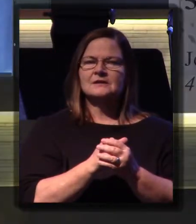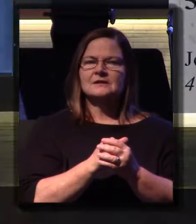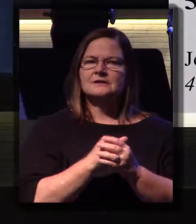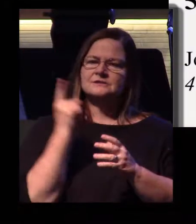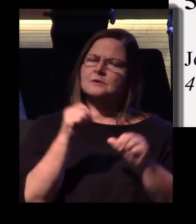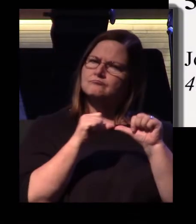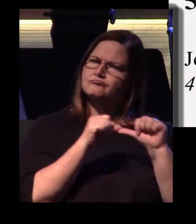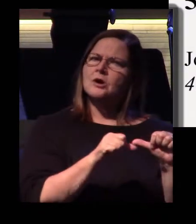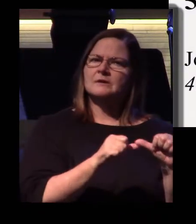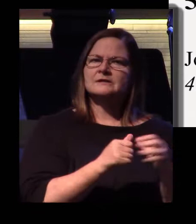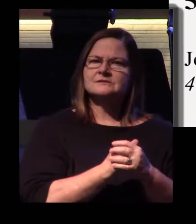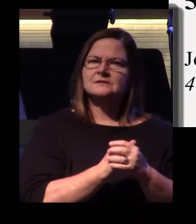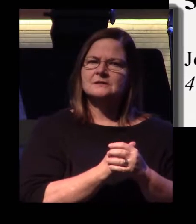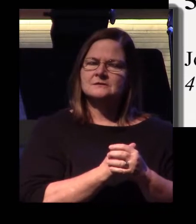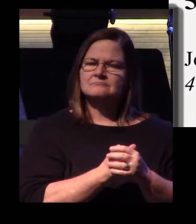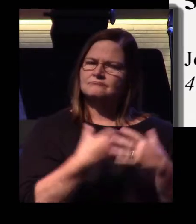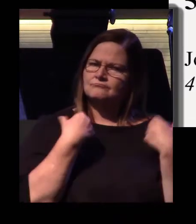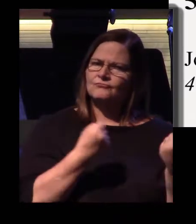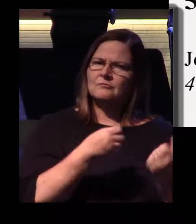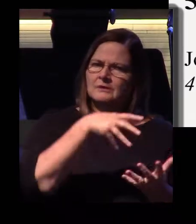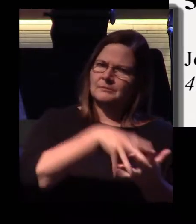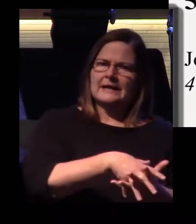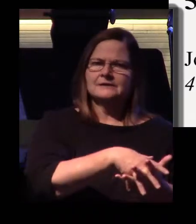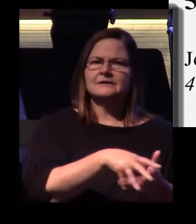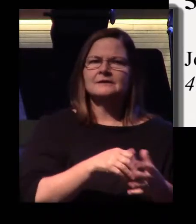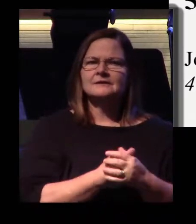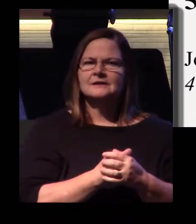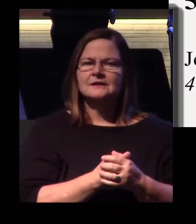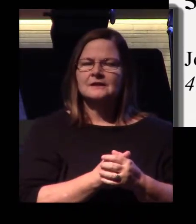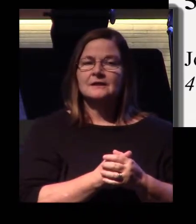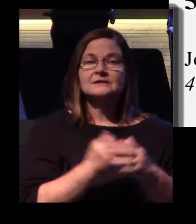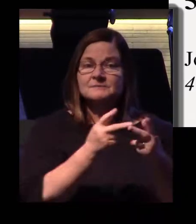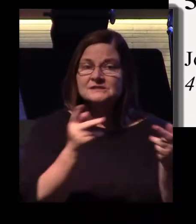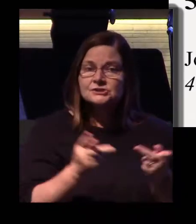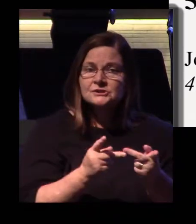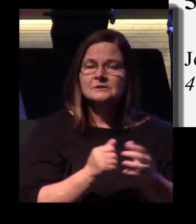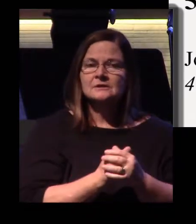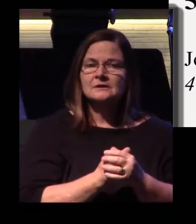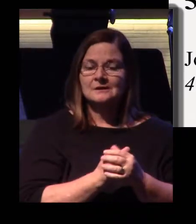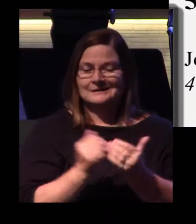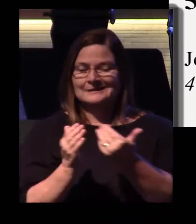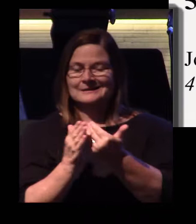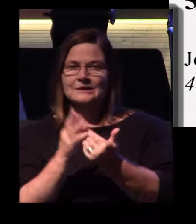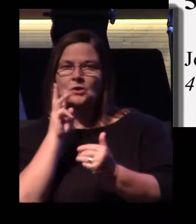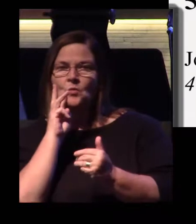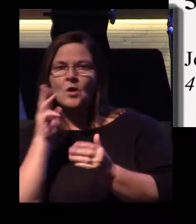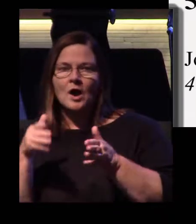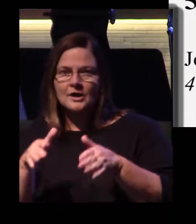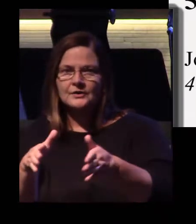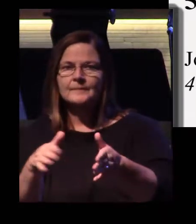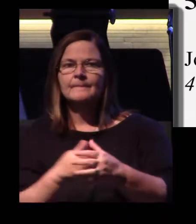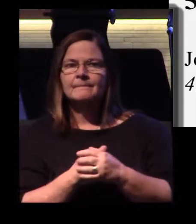tree. It says something about his performance. He's firm, or permanence rather. He's firmly planted and